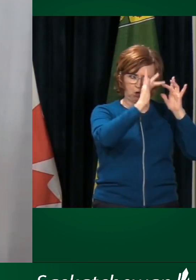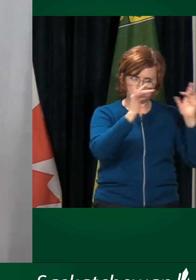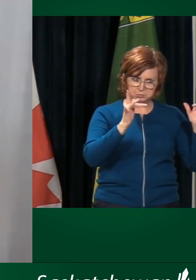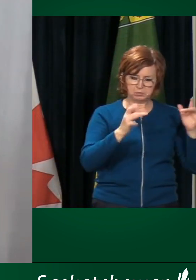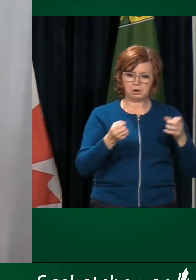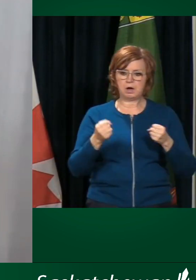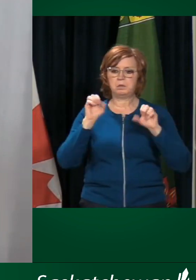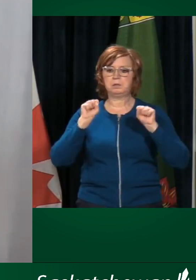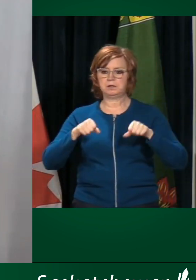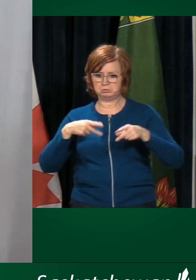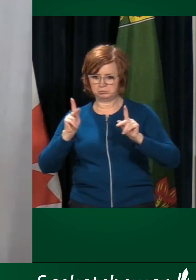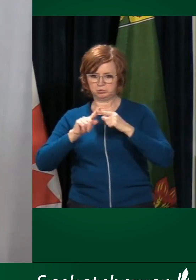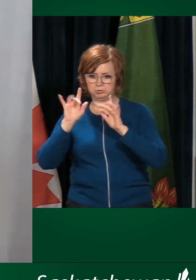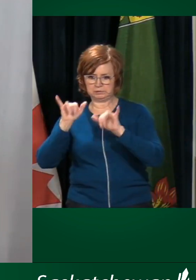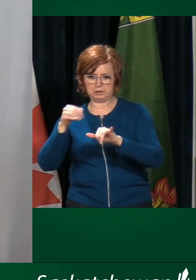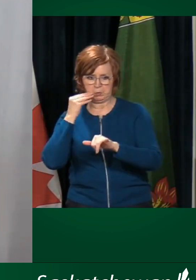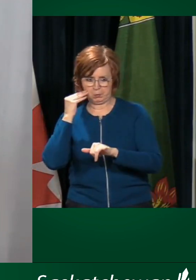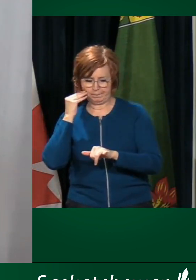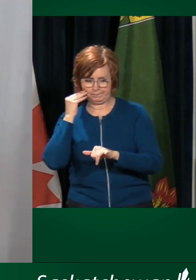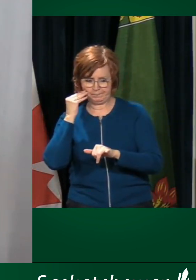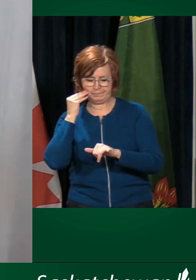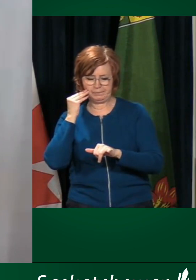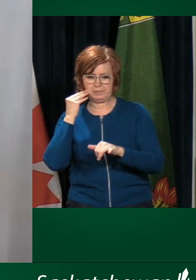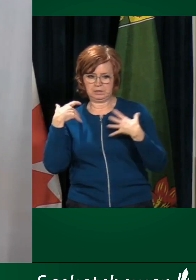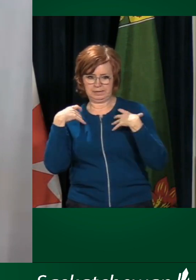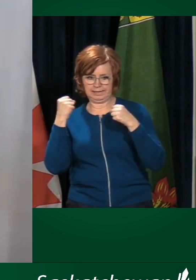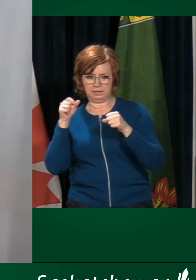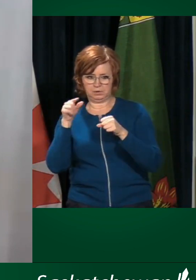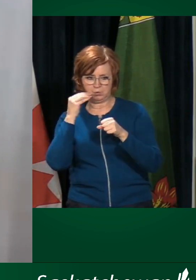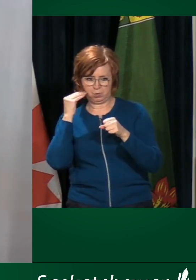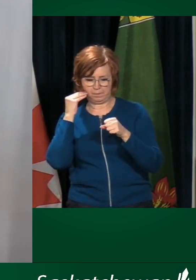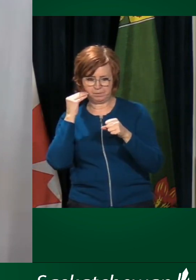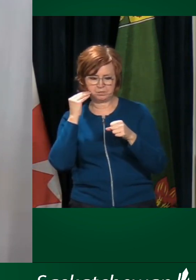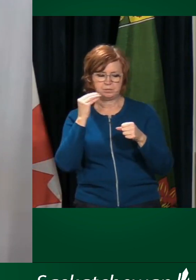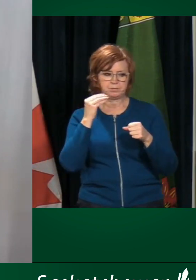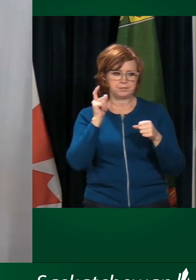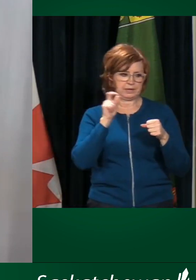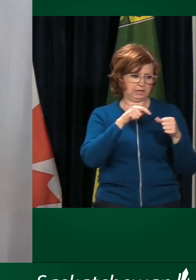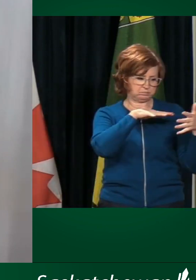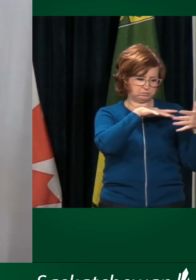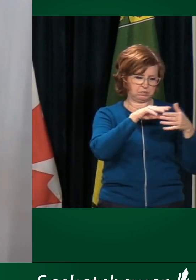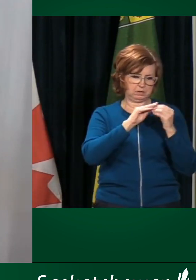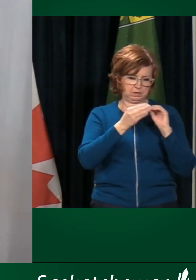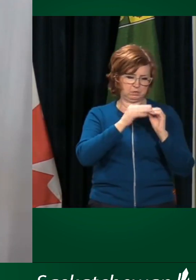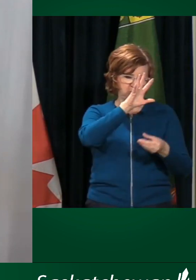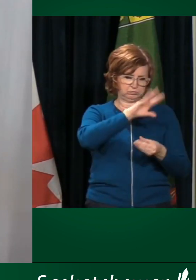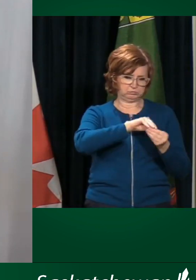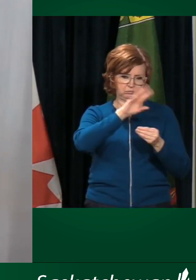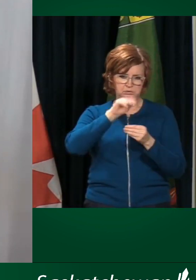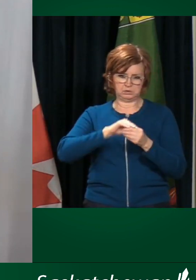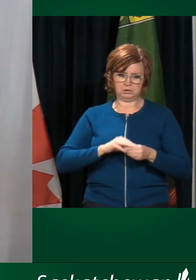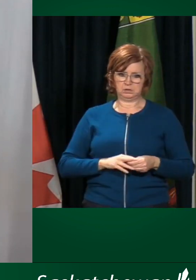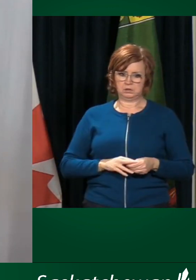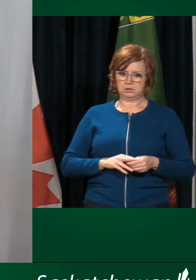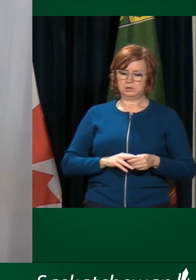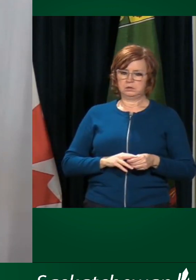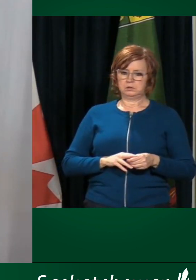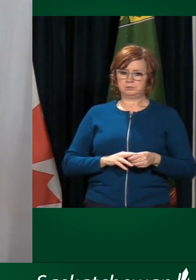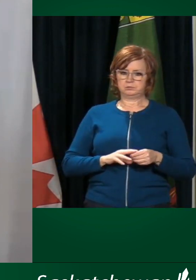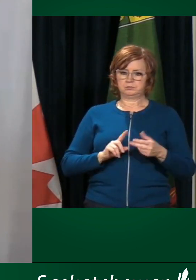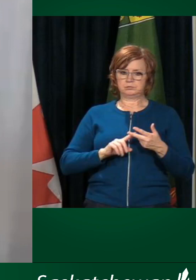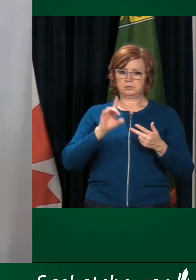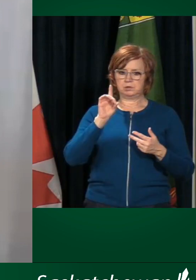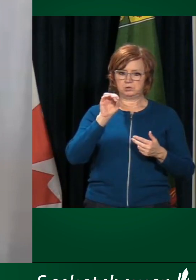be okay in the community. And then we have that evidence. And then the model that we ran this latest scenario